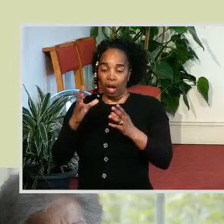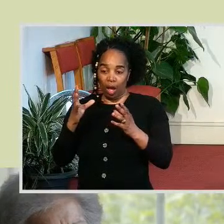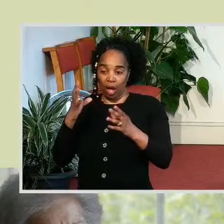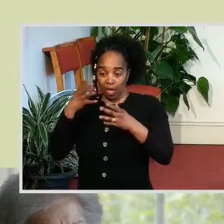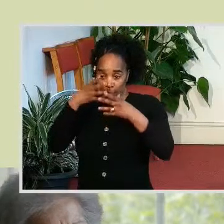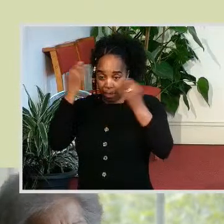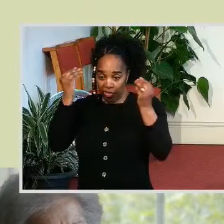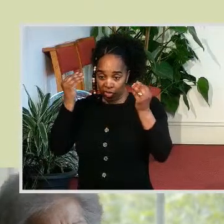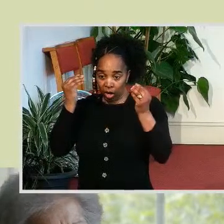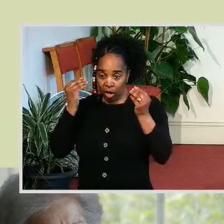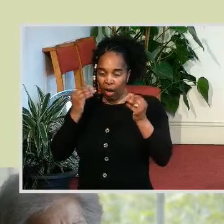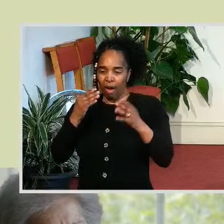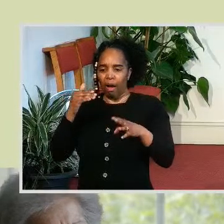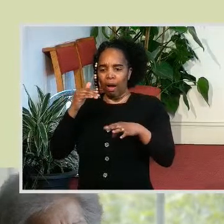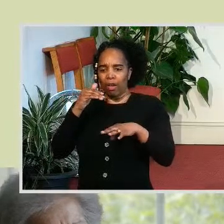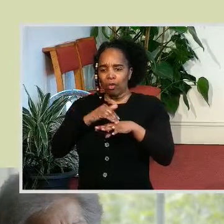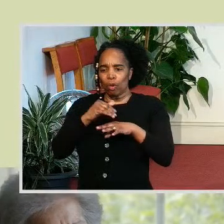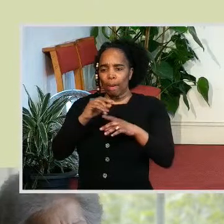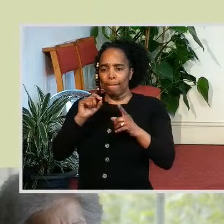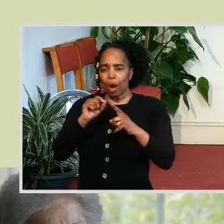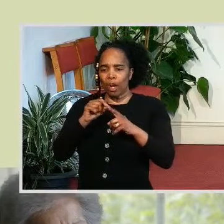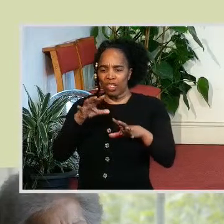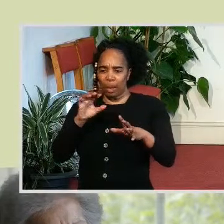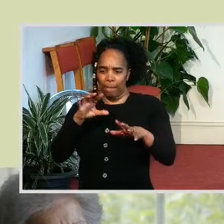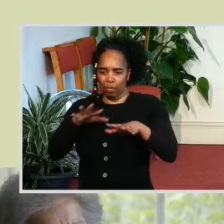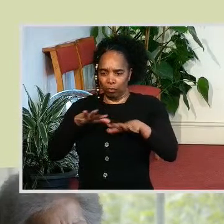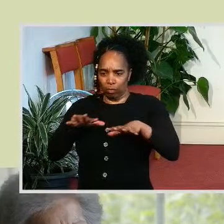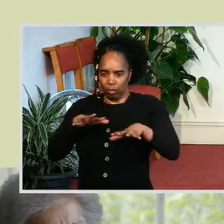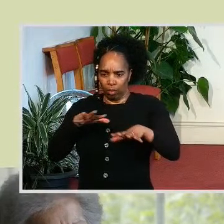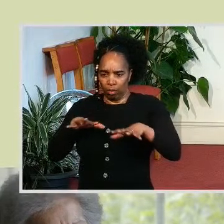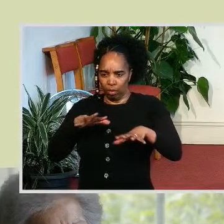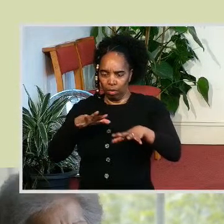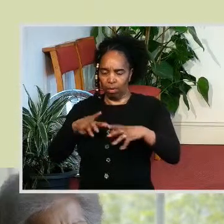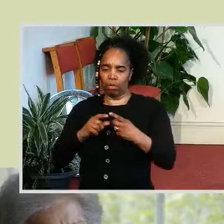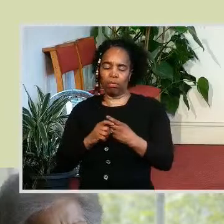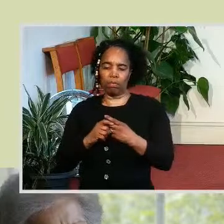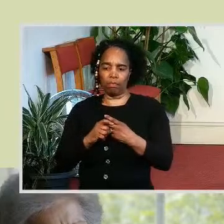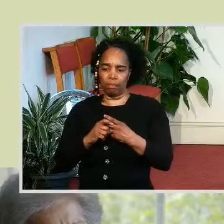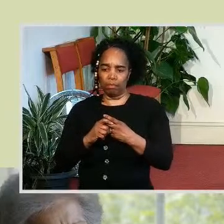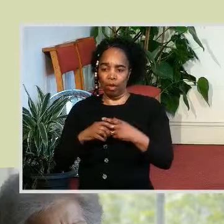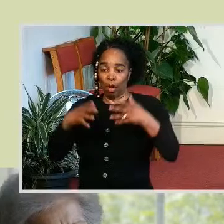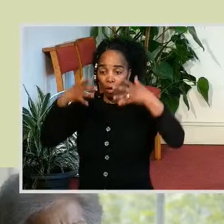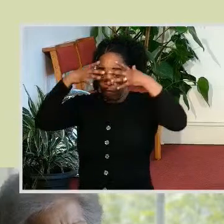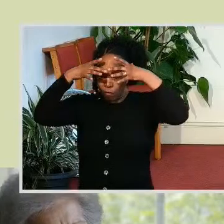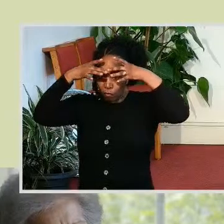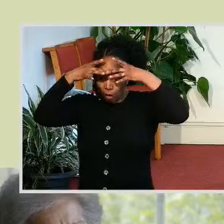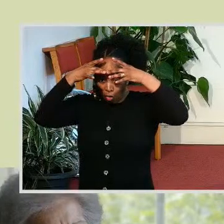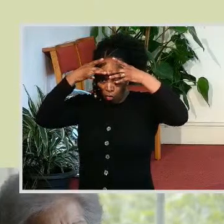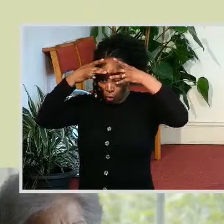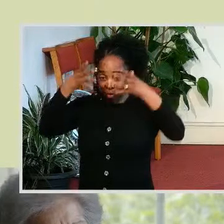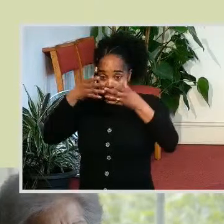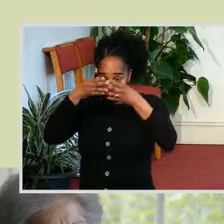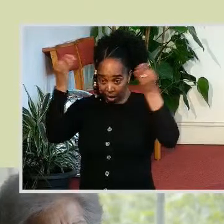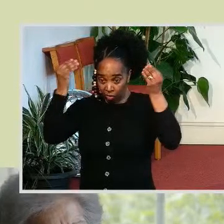is associated with Parkinson's disease in some cases, and also frontotemporal dementia.